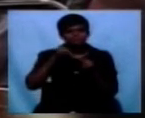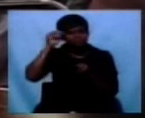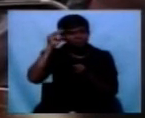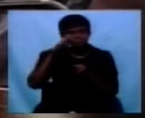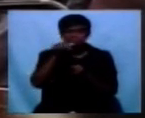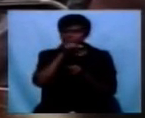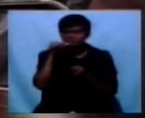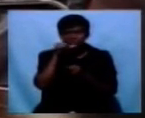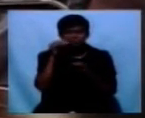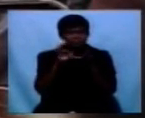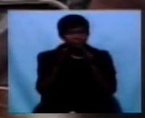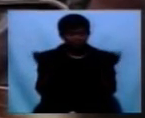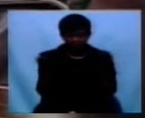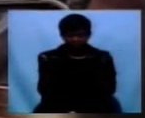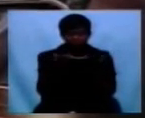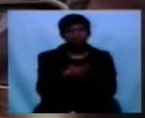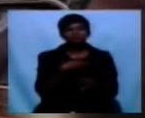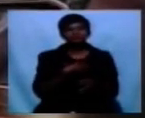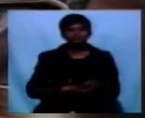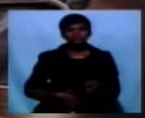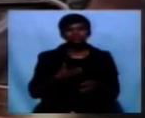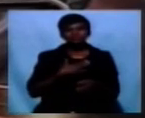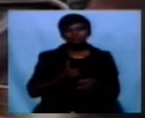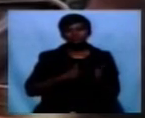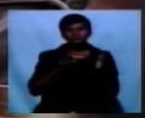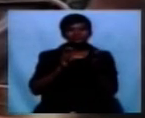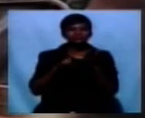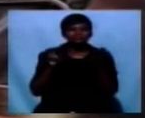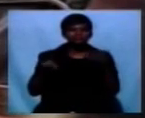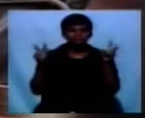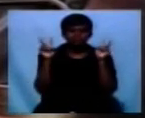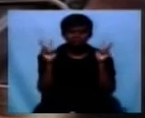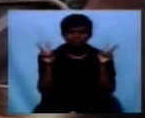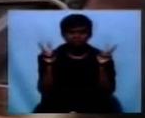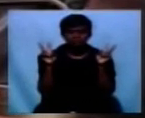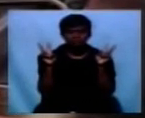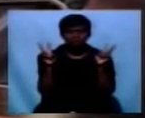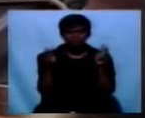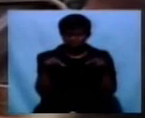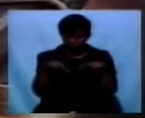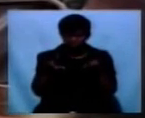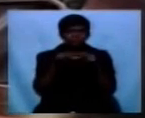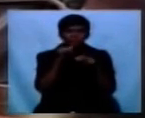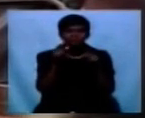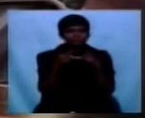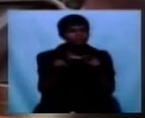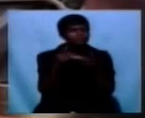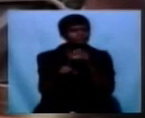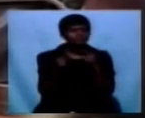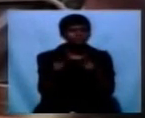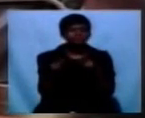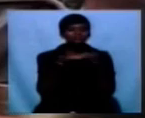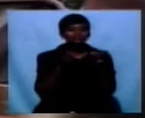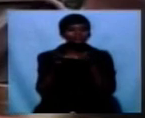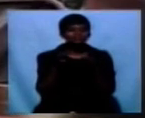say, if anybody is going to die of hunger, I will leave office. You should say the same. If this road does not take off, I will leave office. Let me state